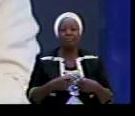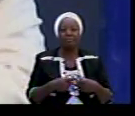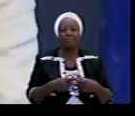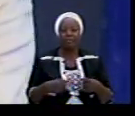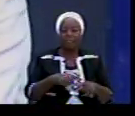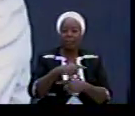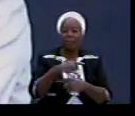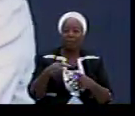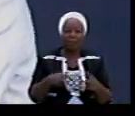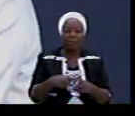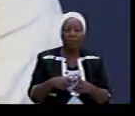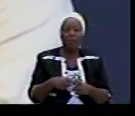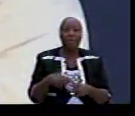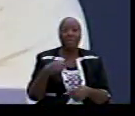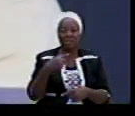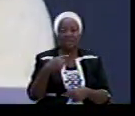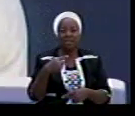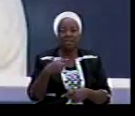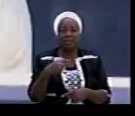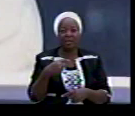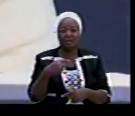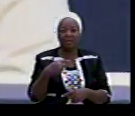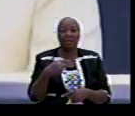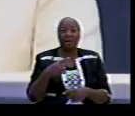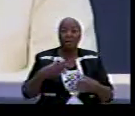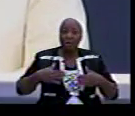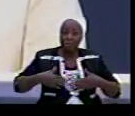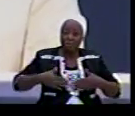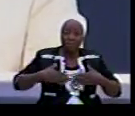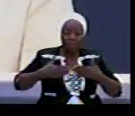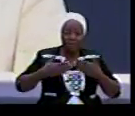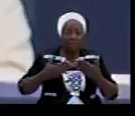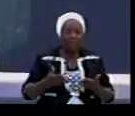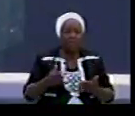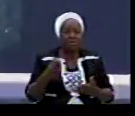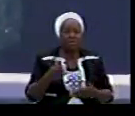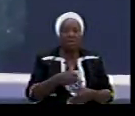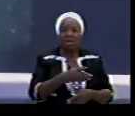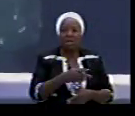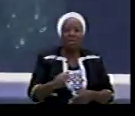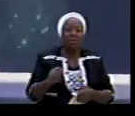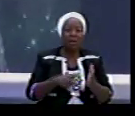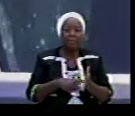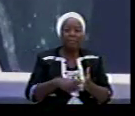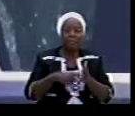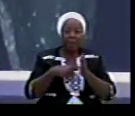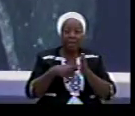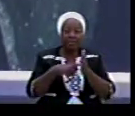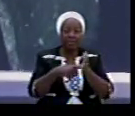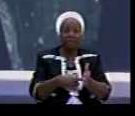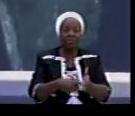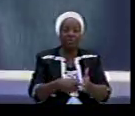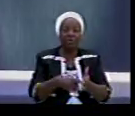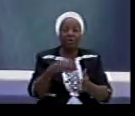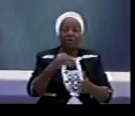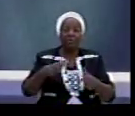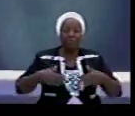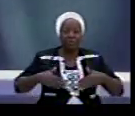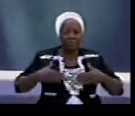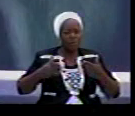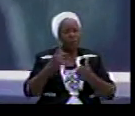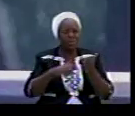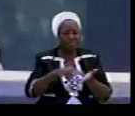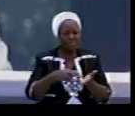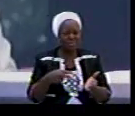confession, the manifestation of confession, what does that mean? I want you to look at Proverbs chapter 28